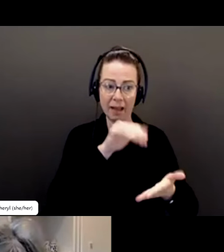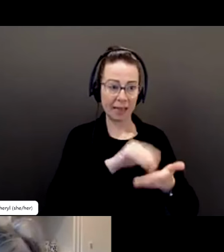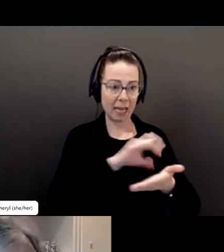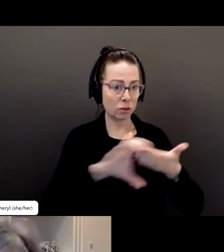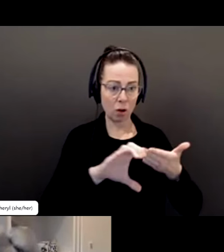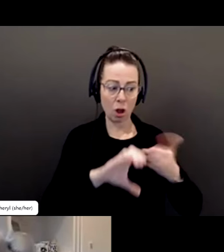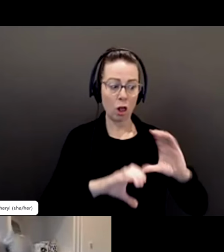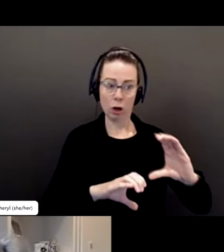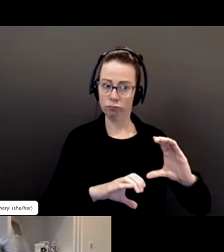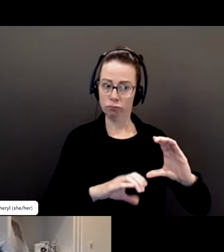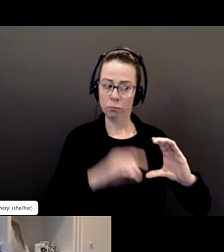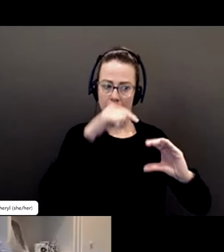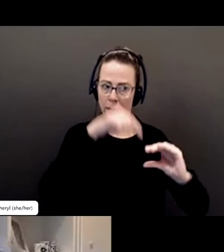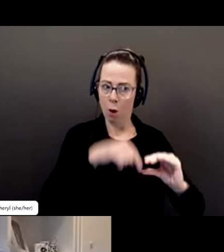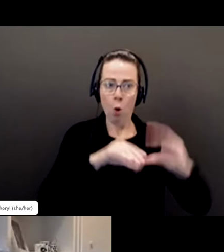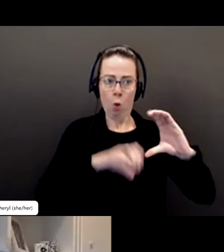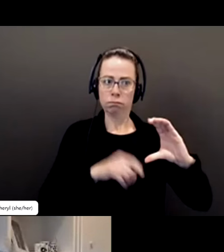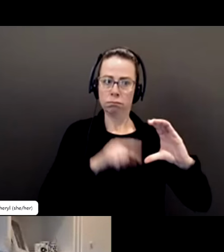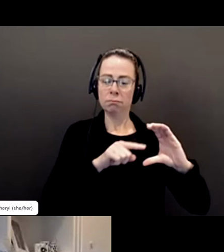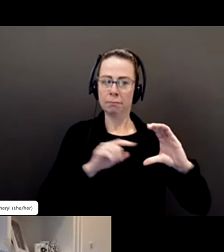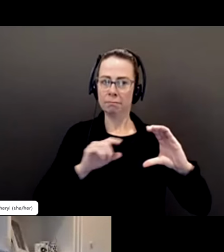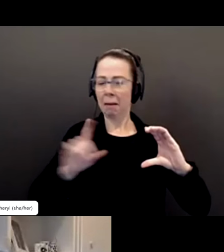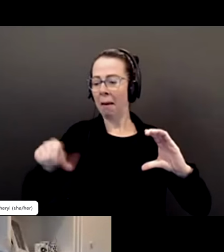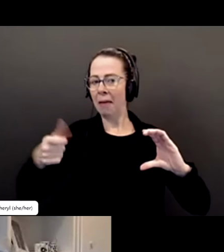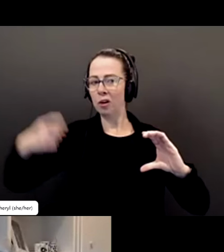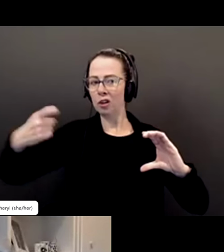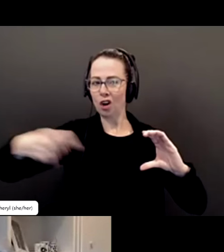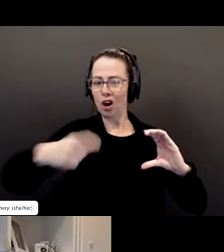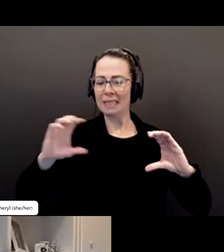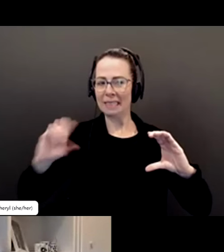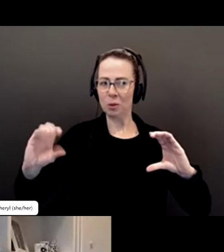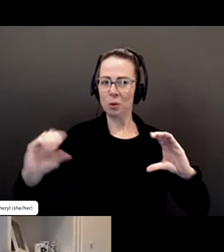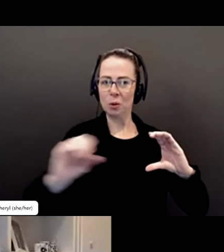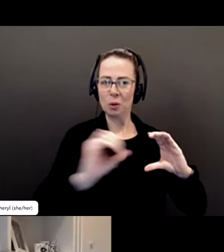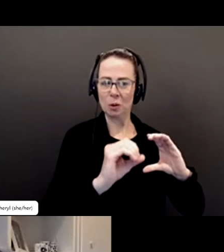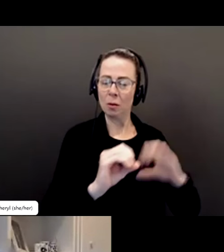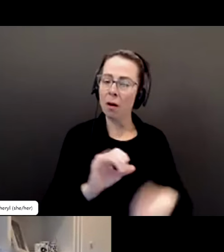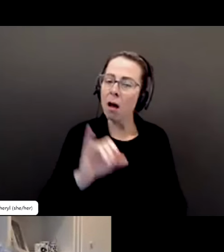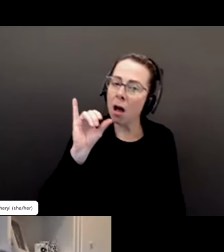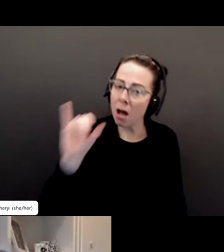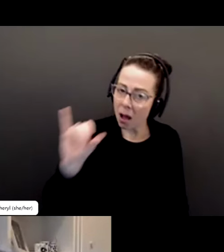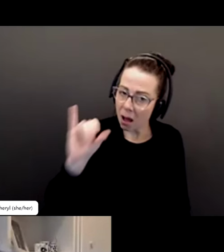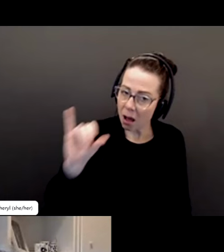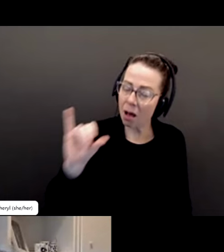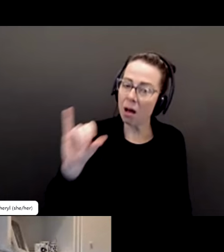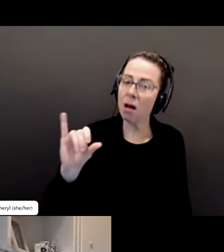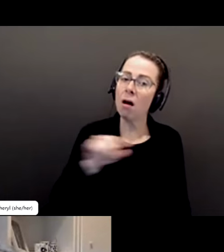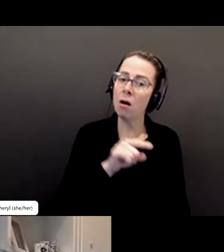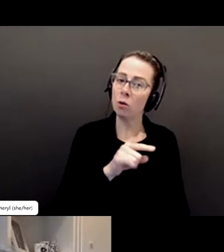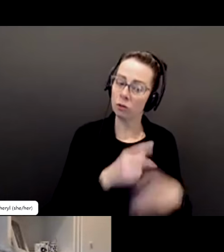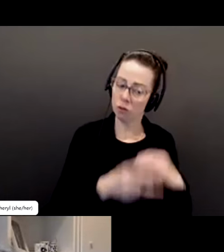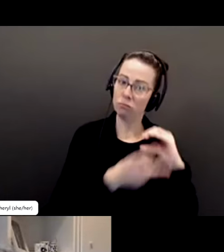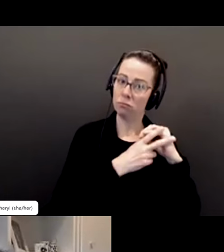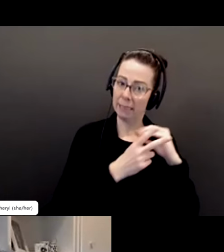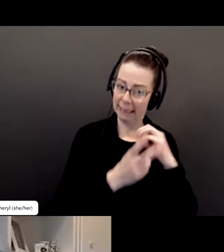TD. Again, I don't know if it's at all the banks. So even though the money sits in savings, it makes the checking account free. That's